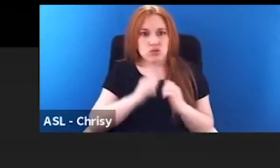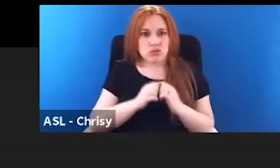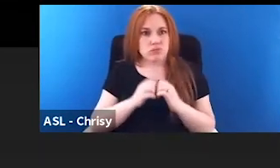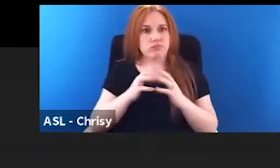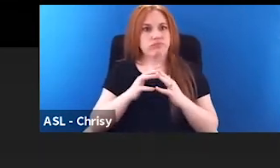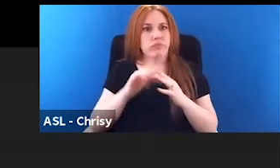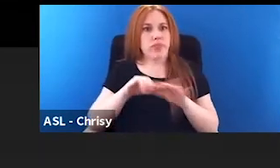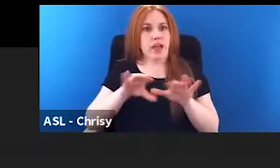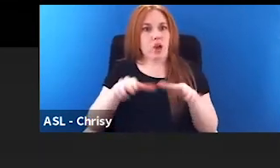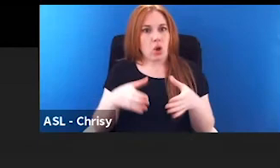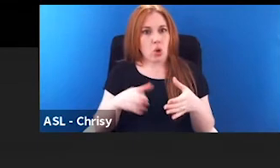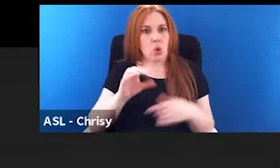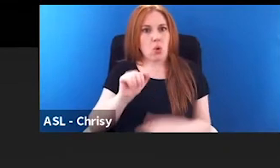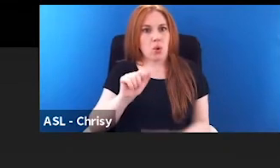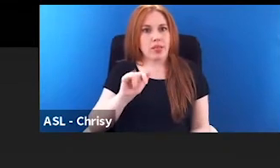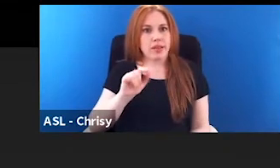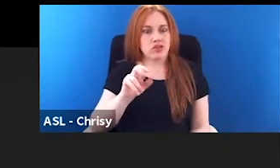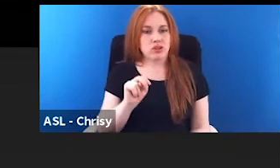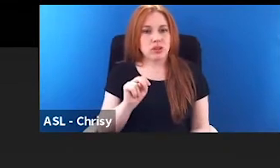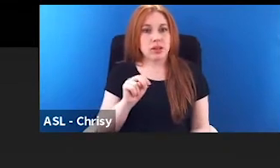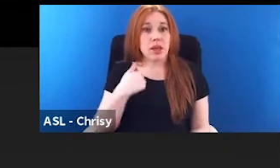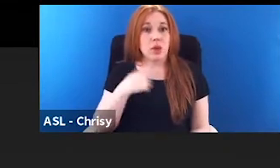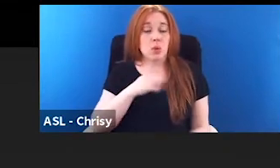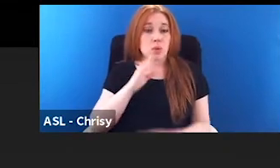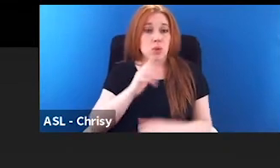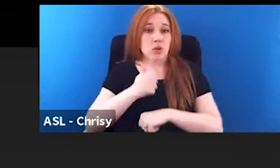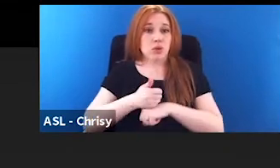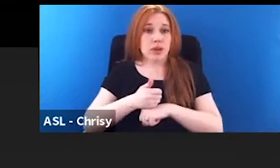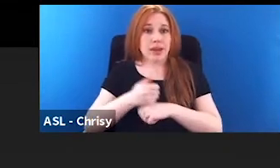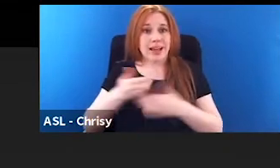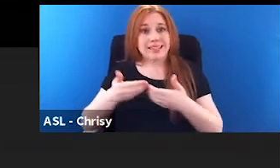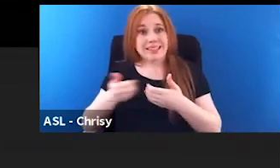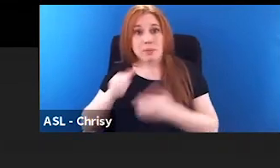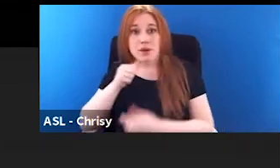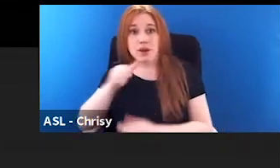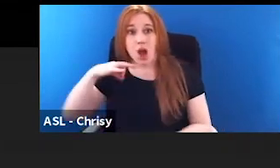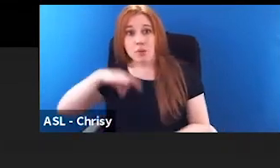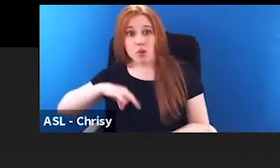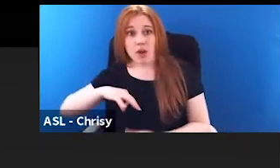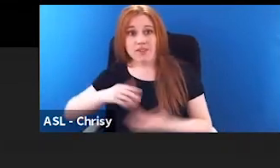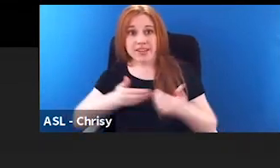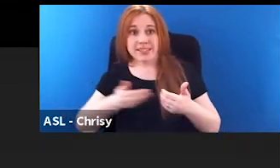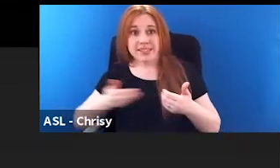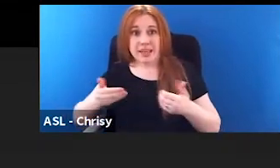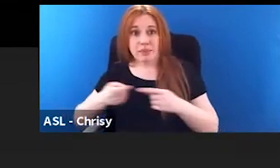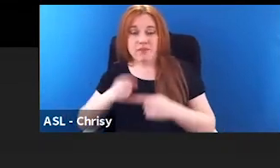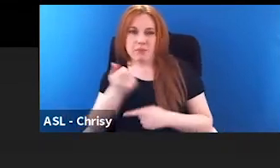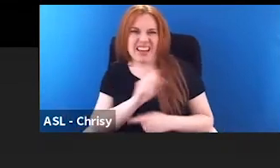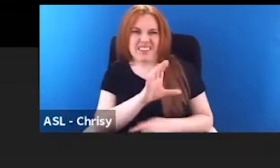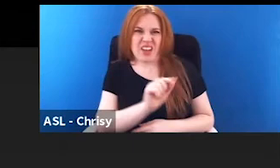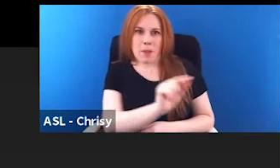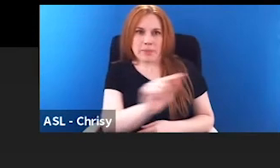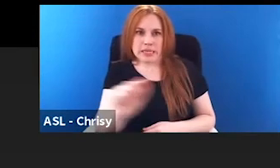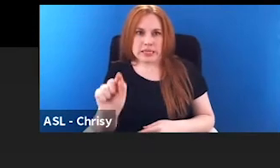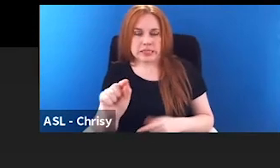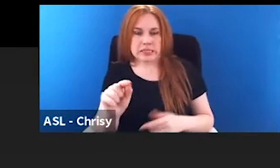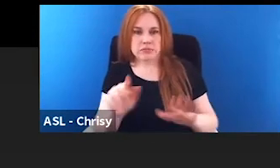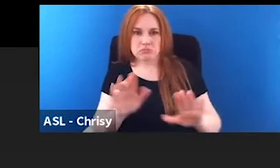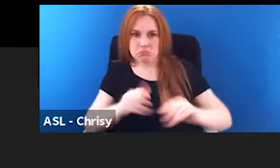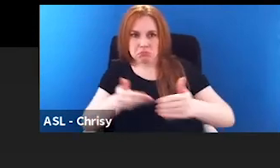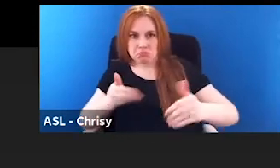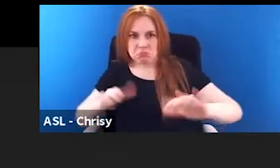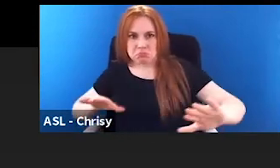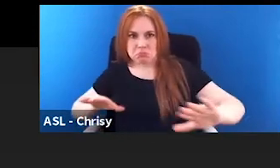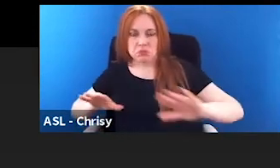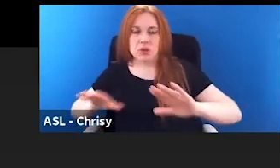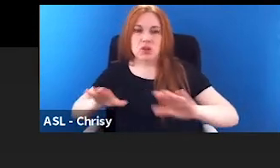coalition. And we're going to create a separate nonprofit outside of any of the companies that we want a part of it to kind of